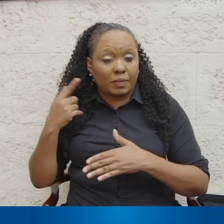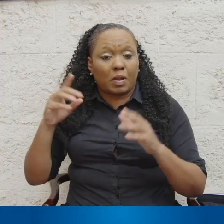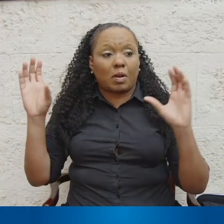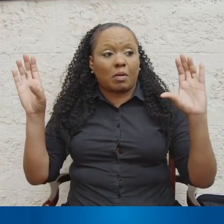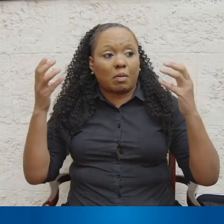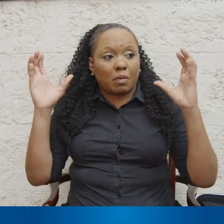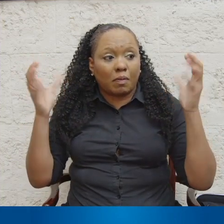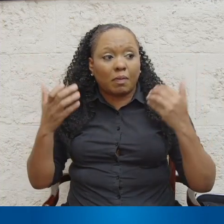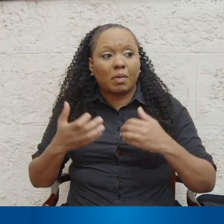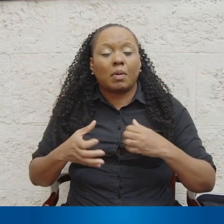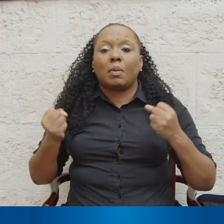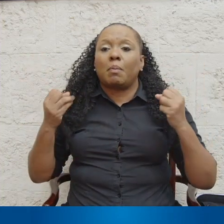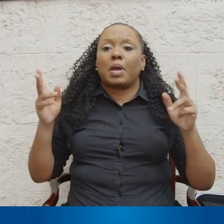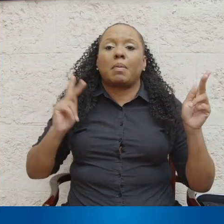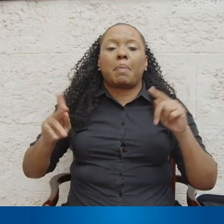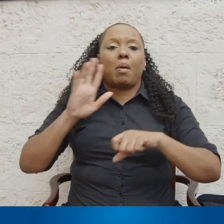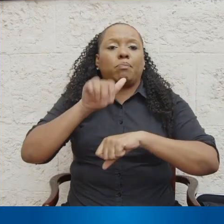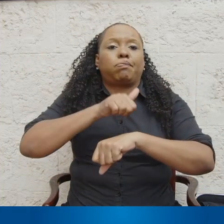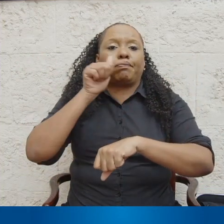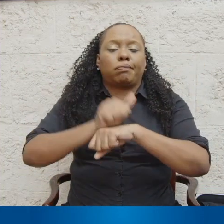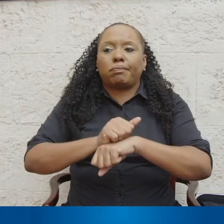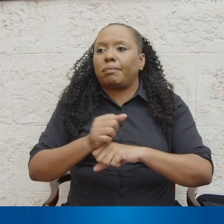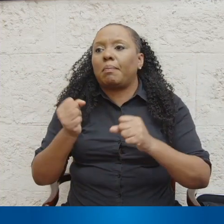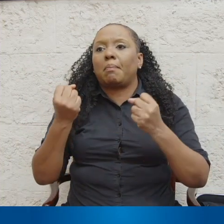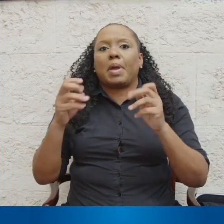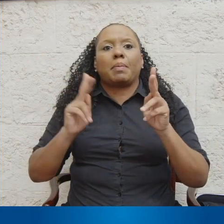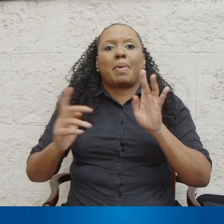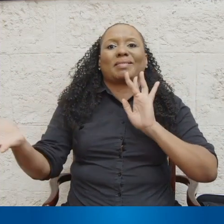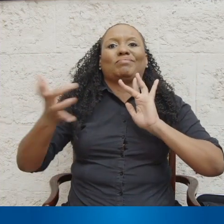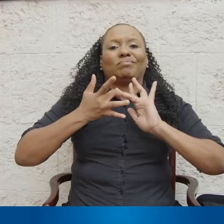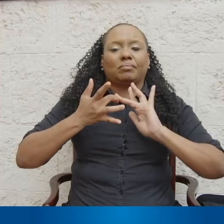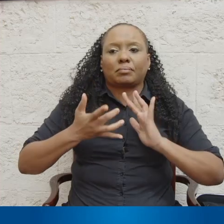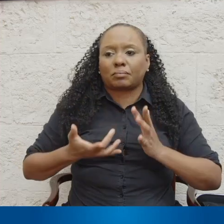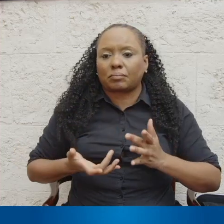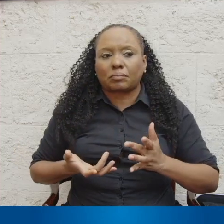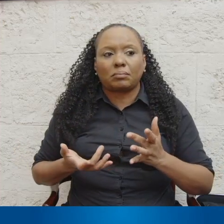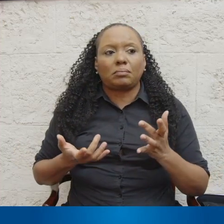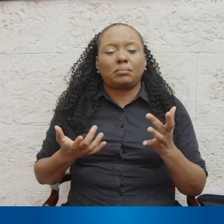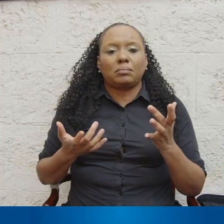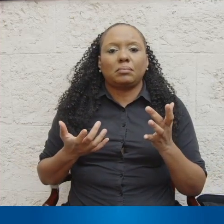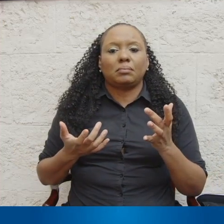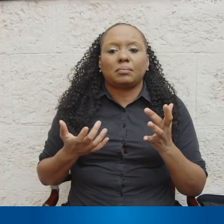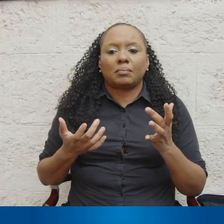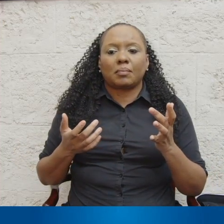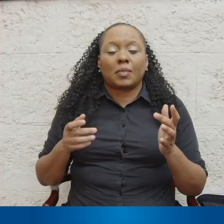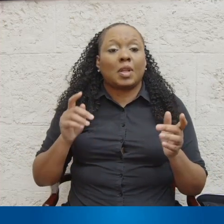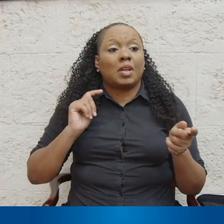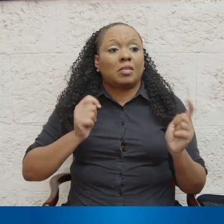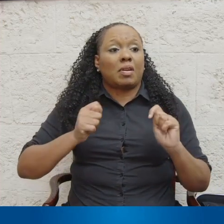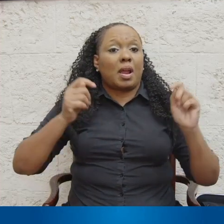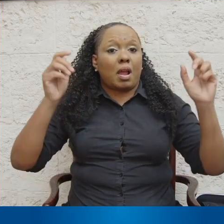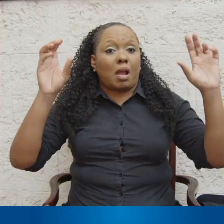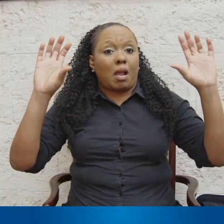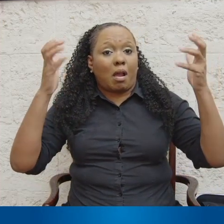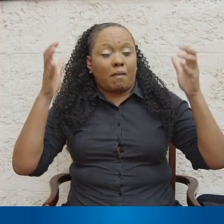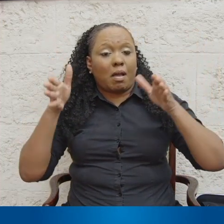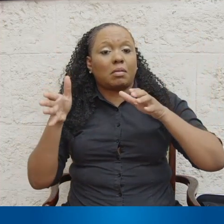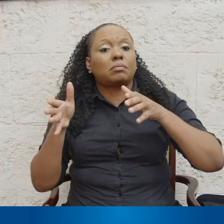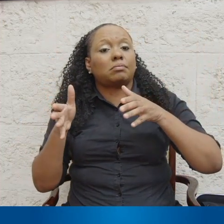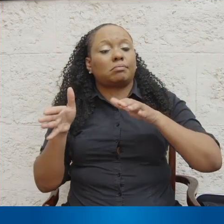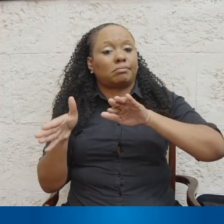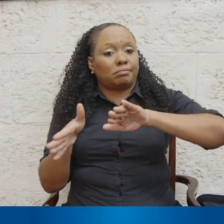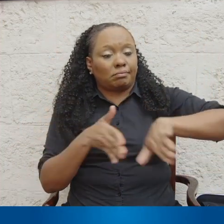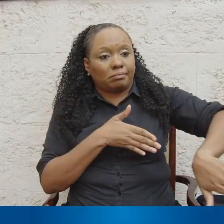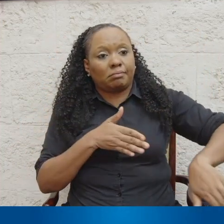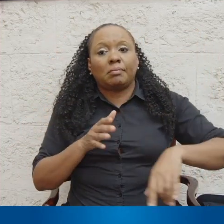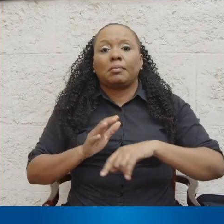have been bookings, already people have been contacting us, so that Trinidad Carnival stands on its own, but that has also created an appetite